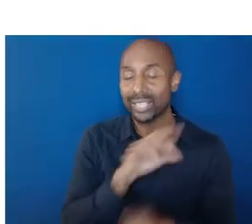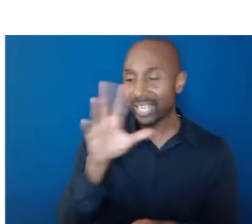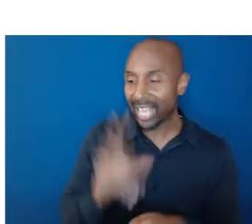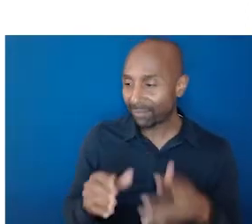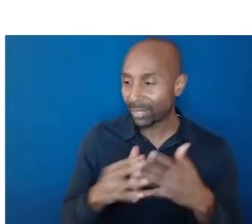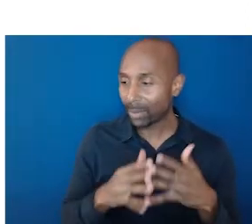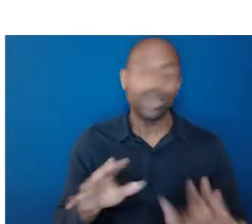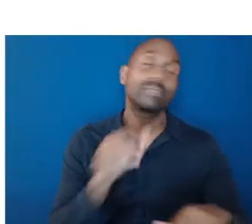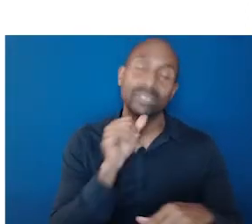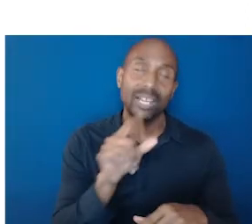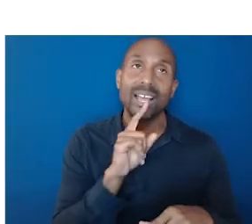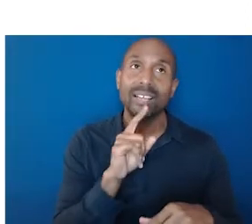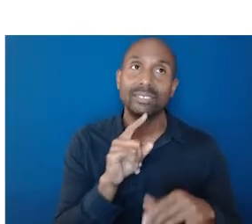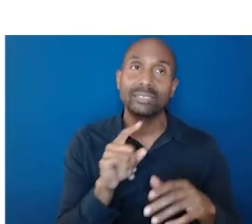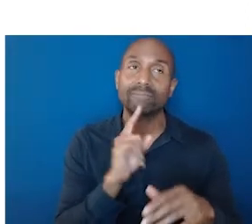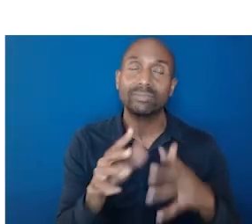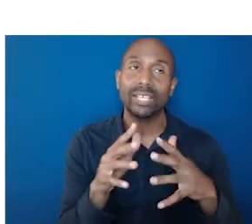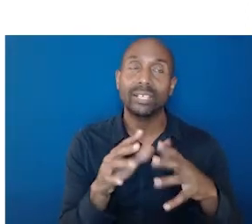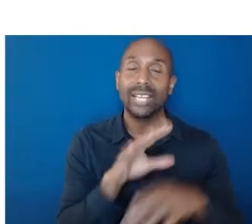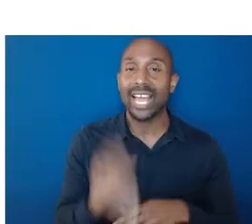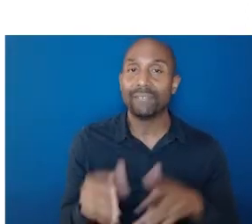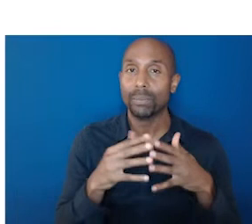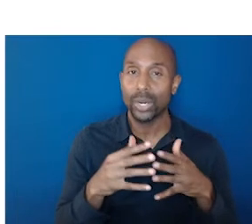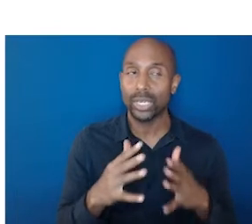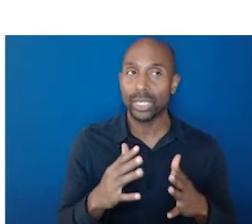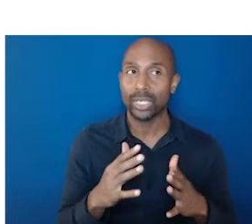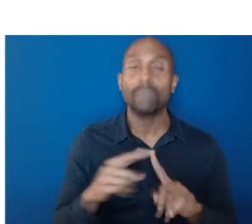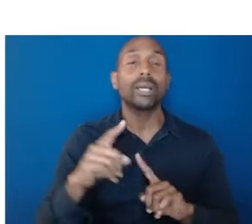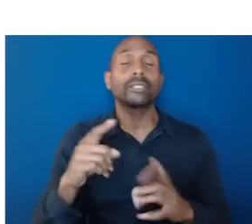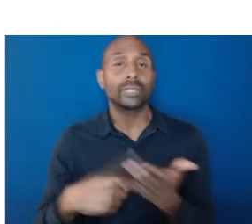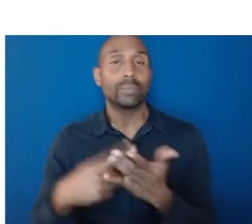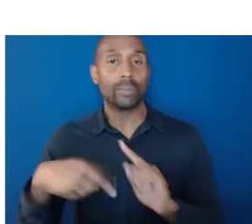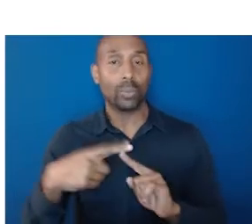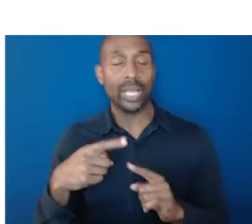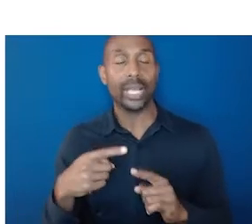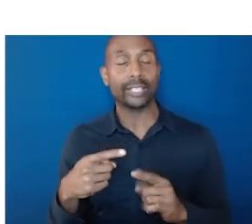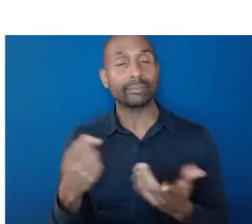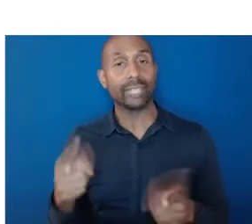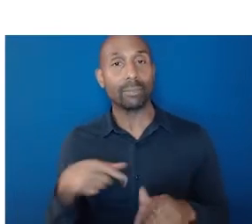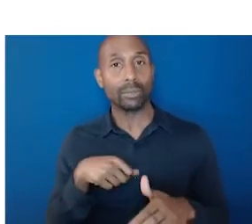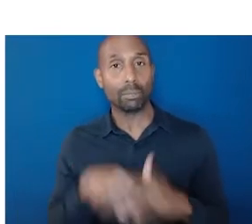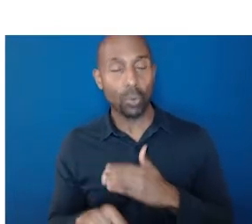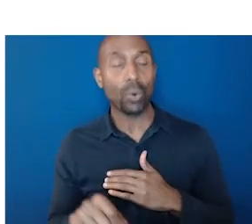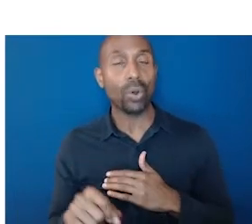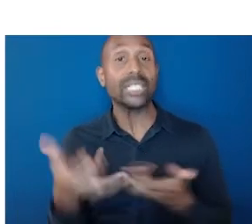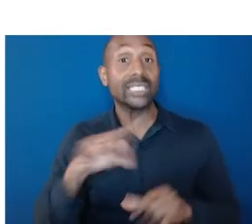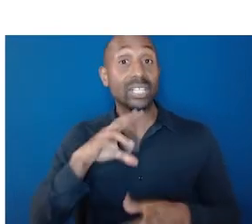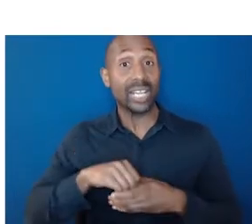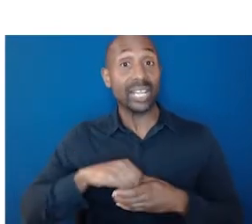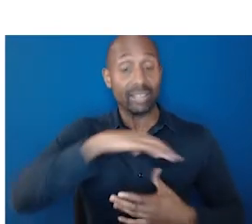African, well, it's not African American, but there when sometimes a baby is born with still in the